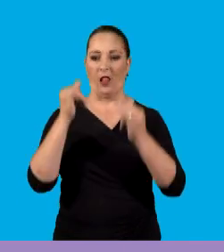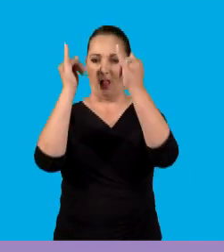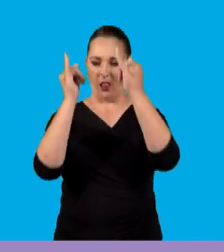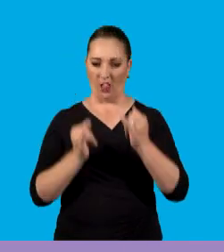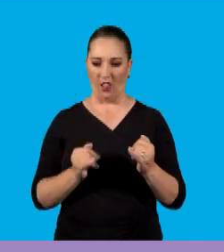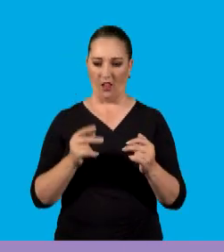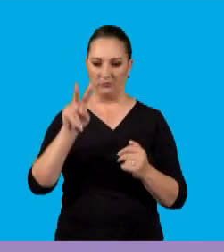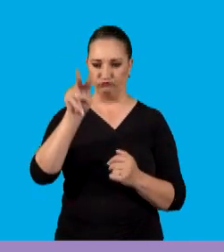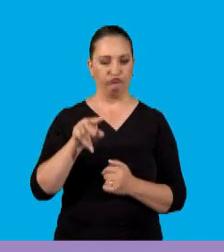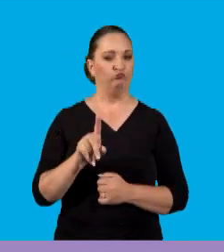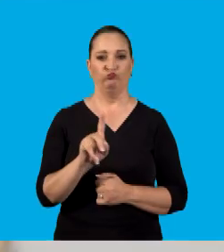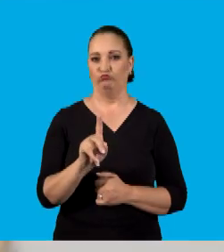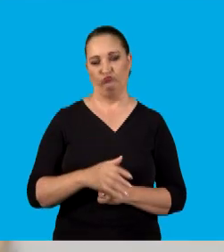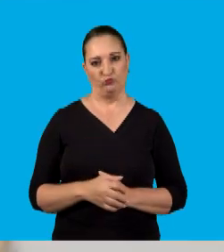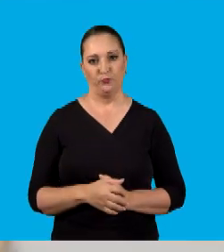not parallel.